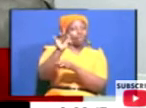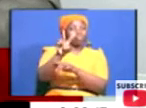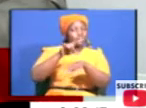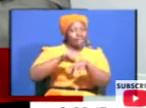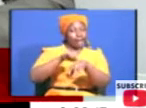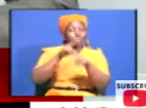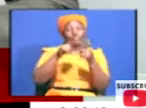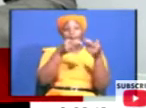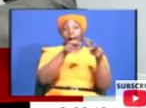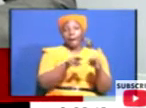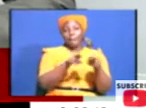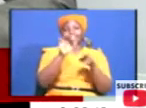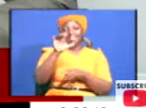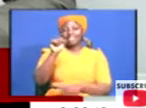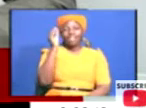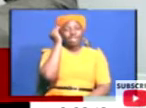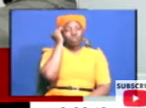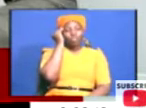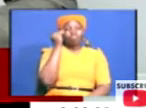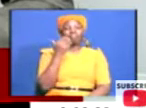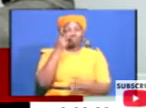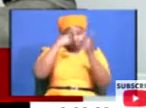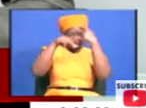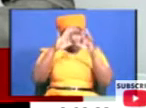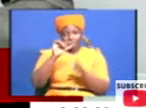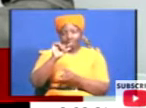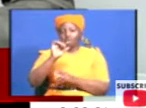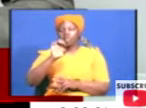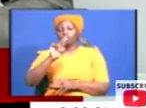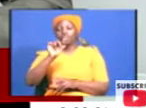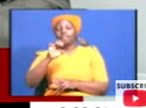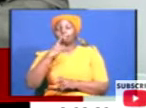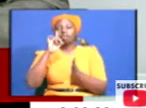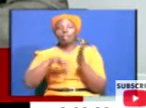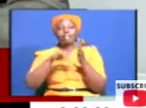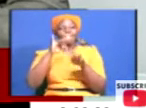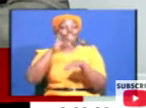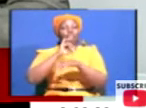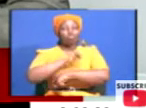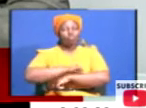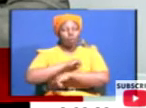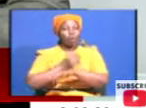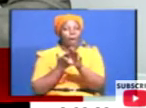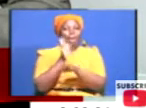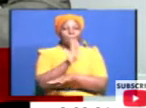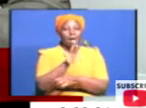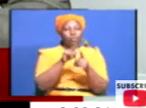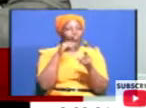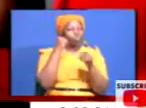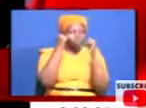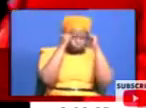Education Cabinet Secretary Professor George Magoha says that the affected schools will resume operations on the 30th of